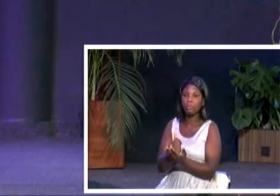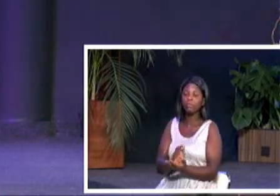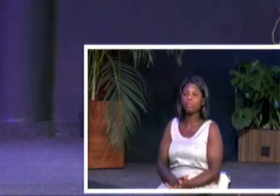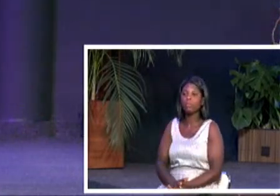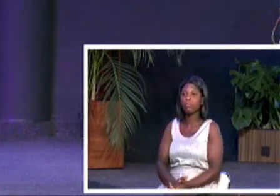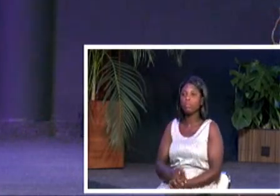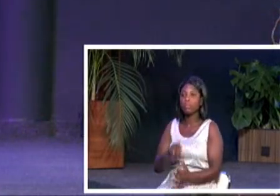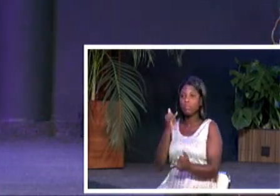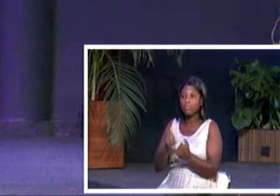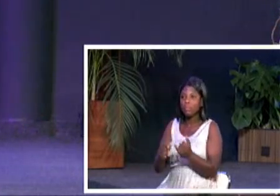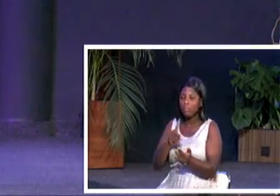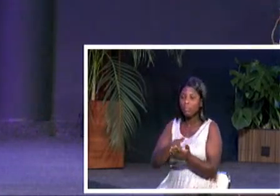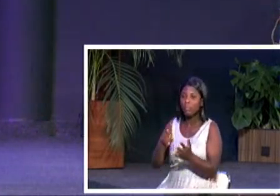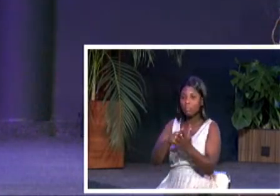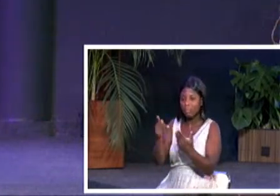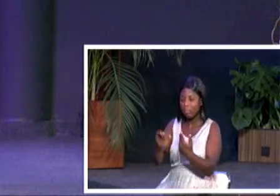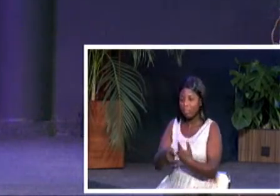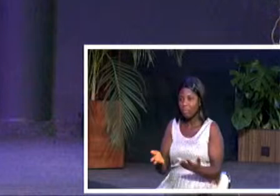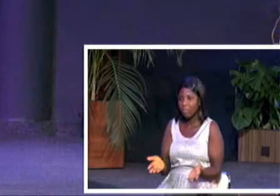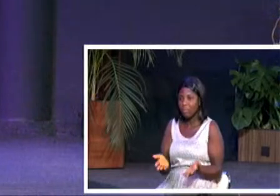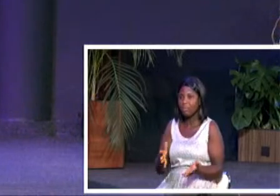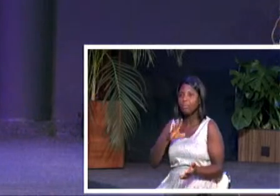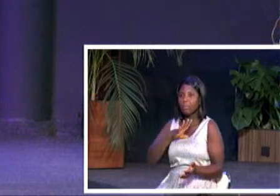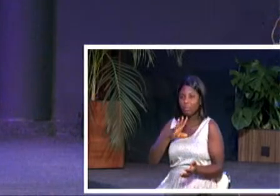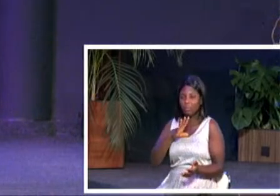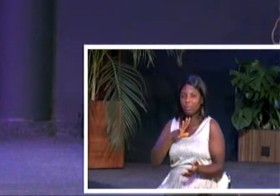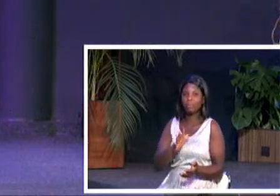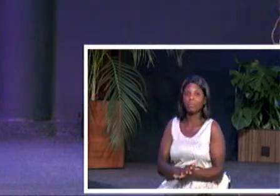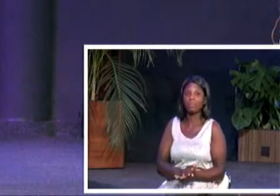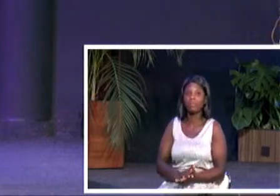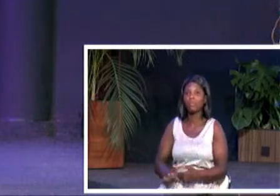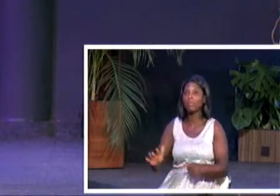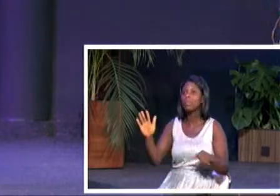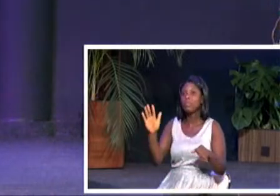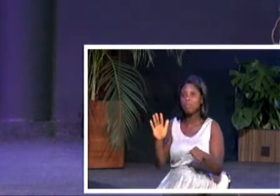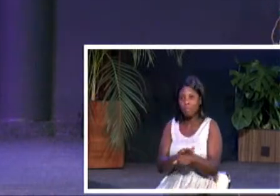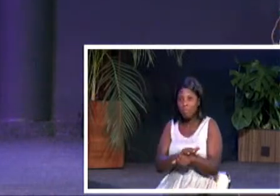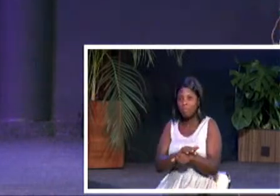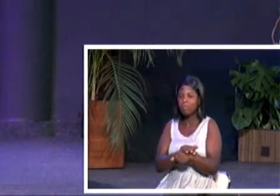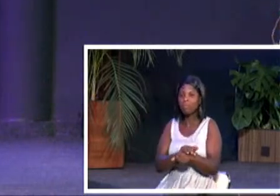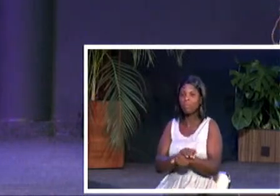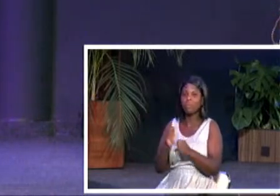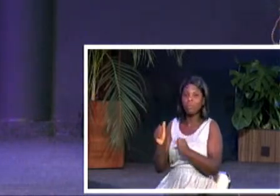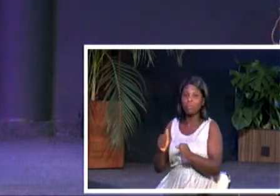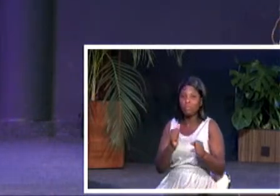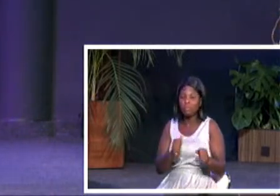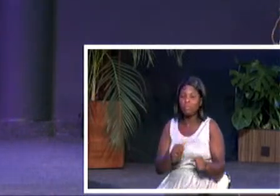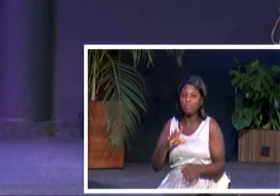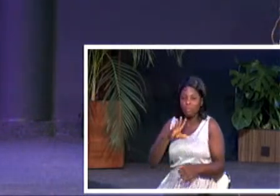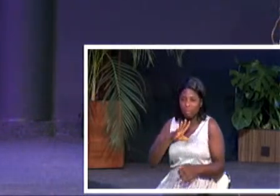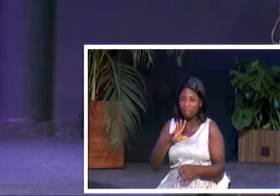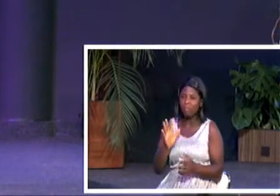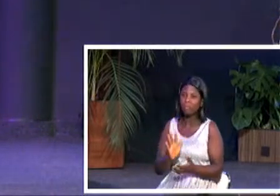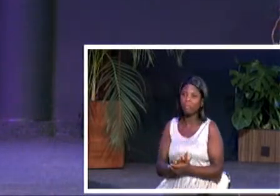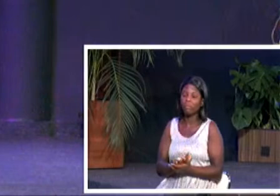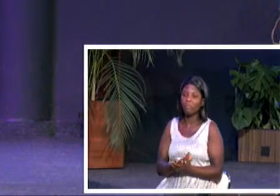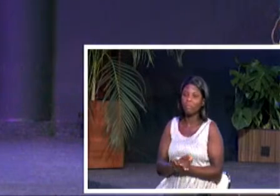this auditorium. It was a fully packed house with our friends from